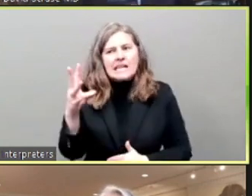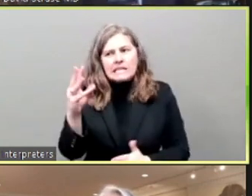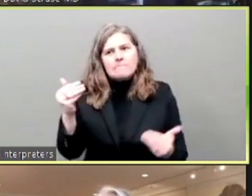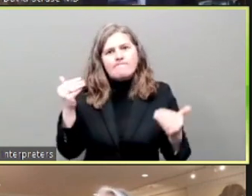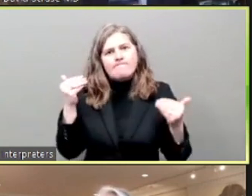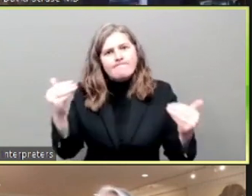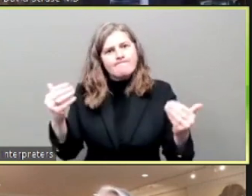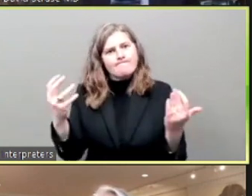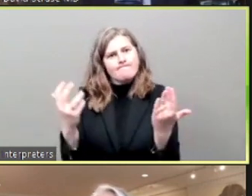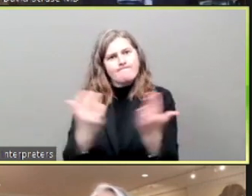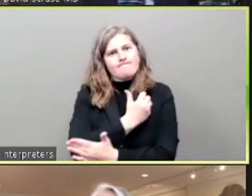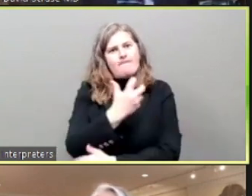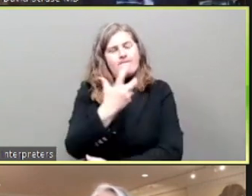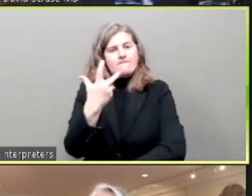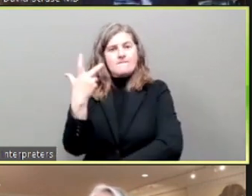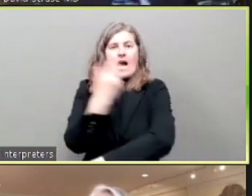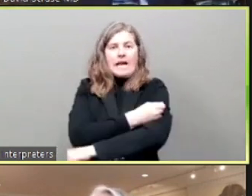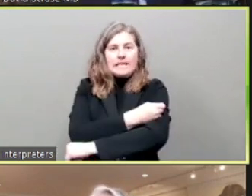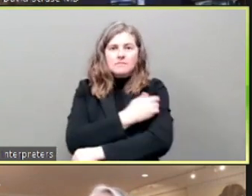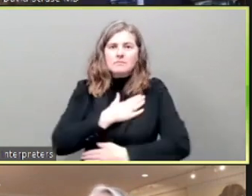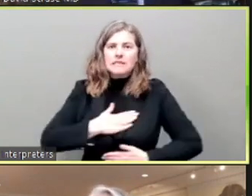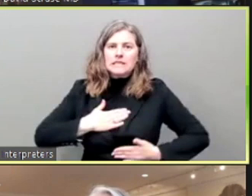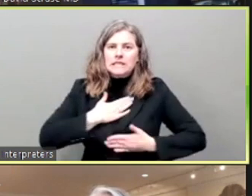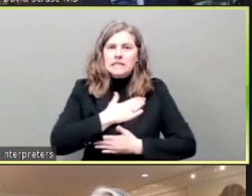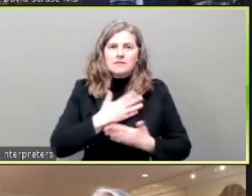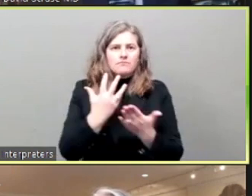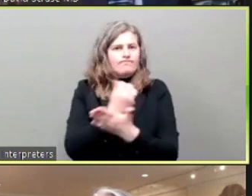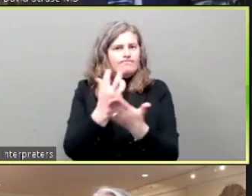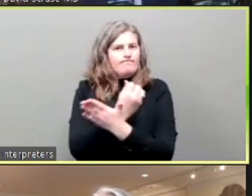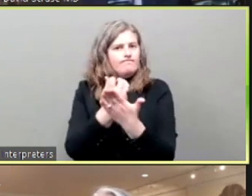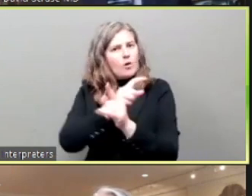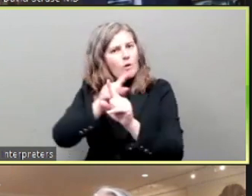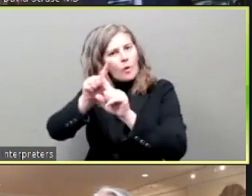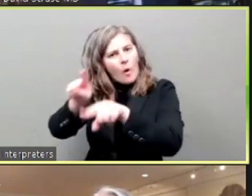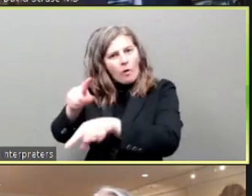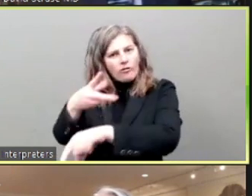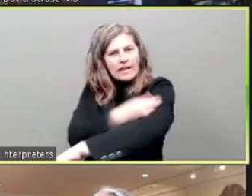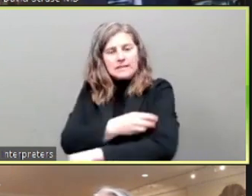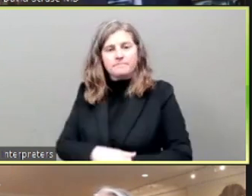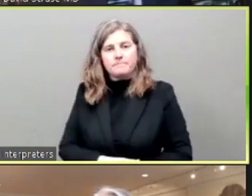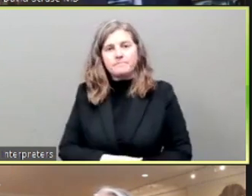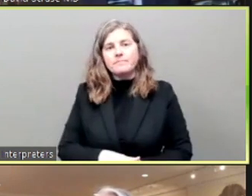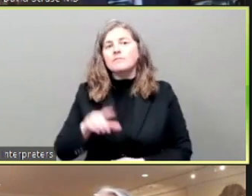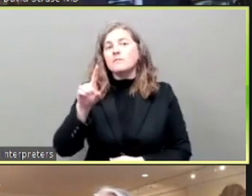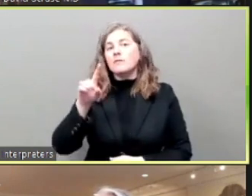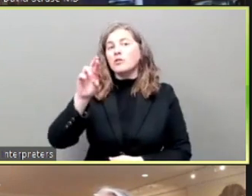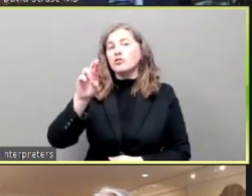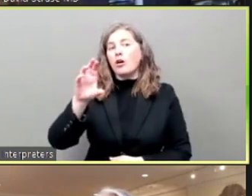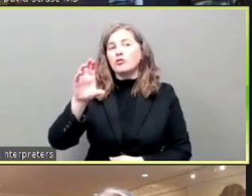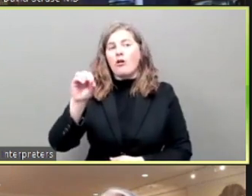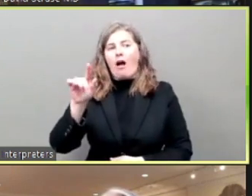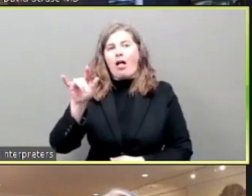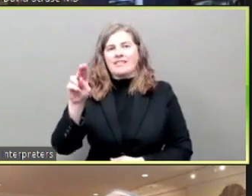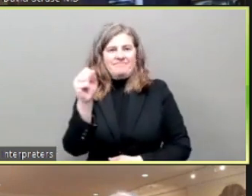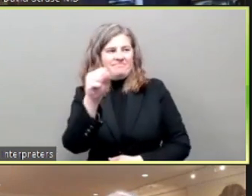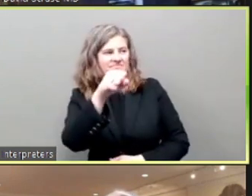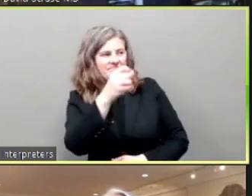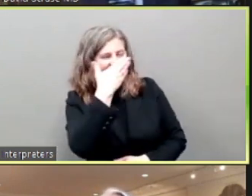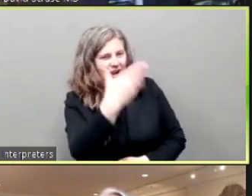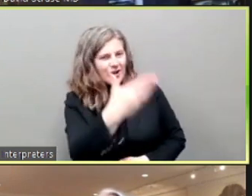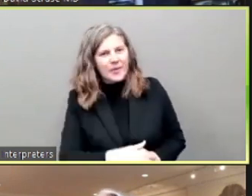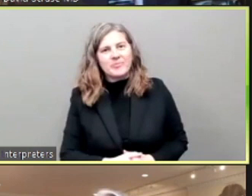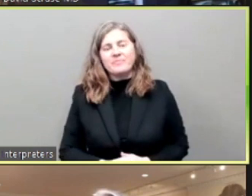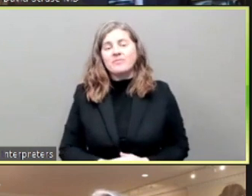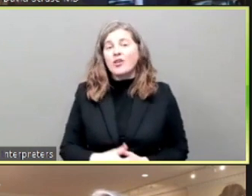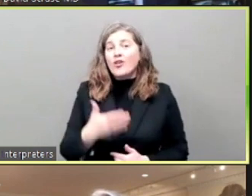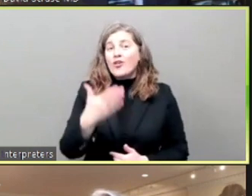to make sure that they do so as quick as they can. Thank you, Governor. Absolutely. So